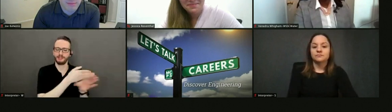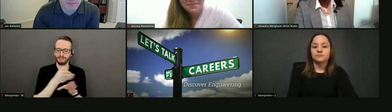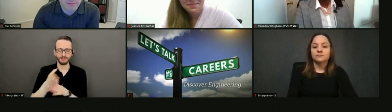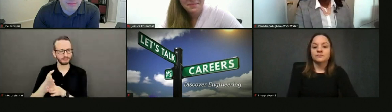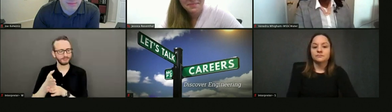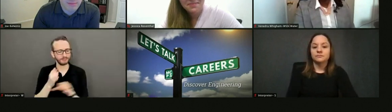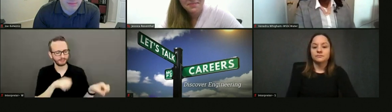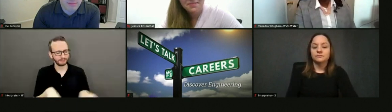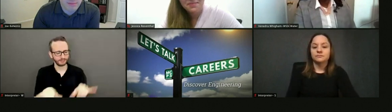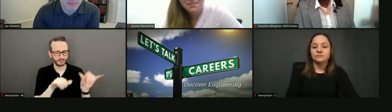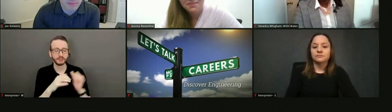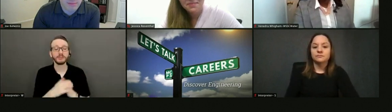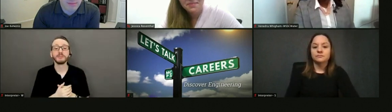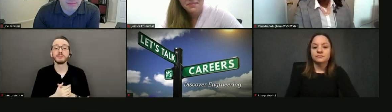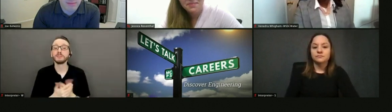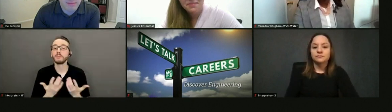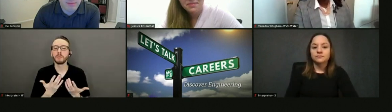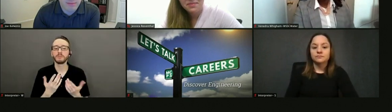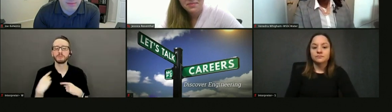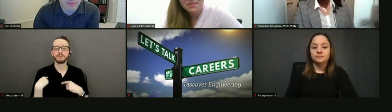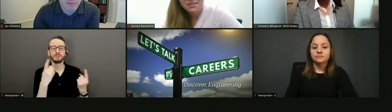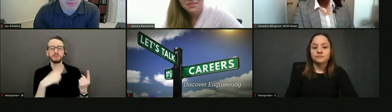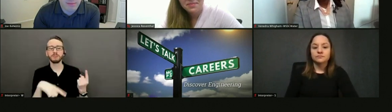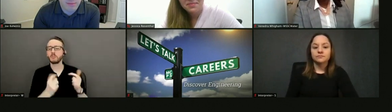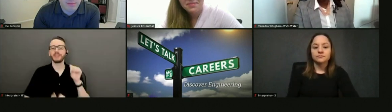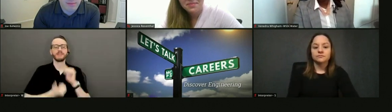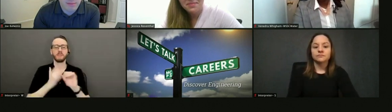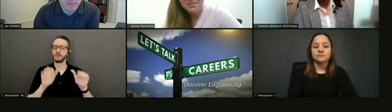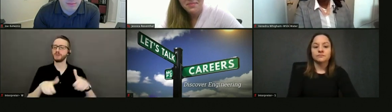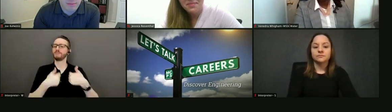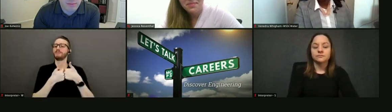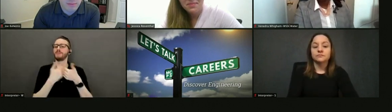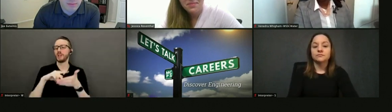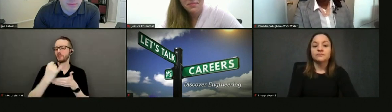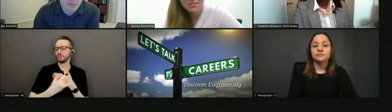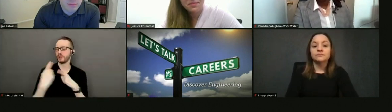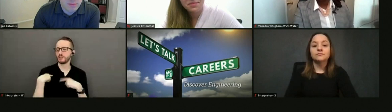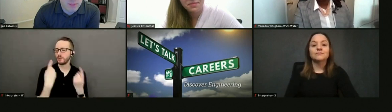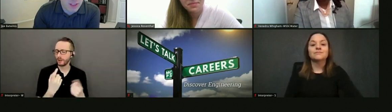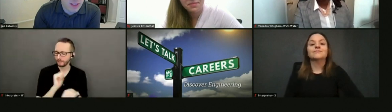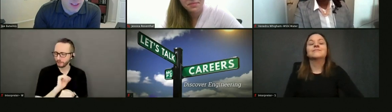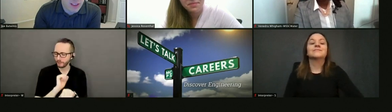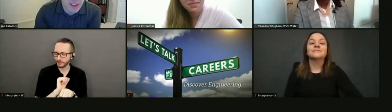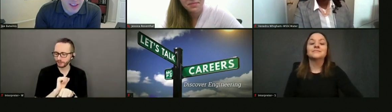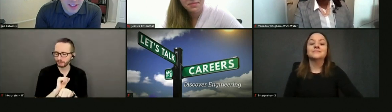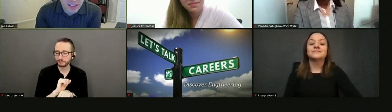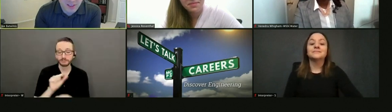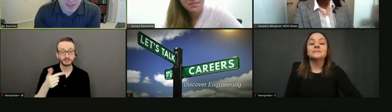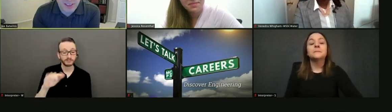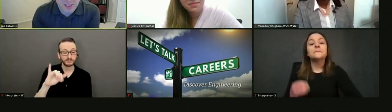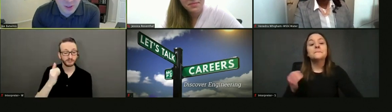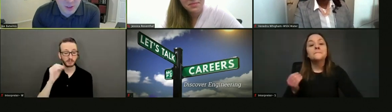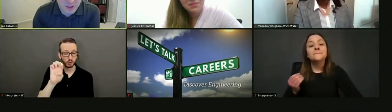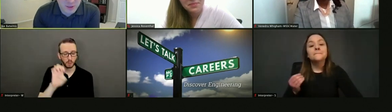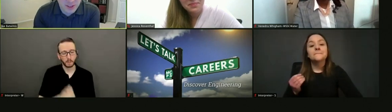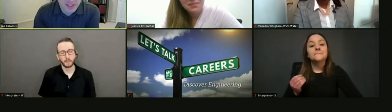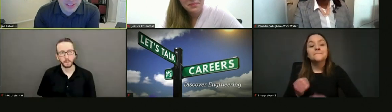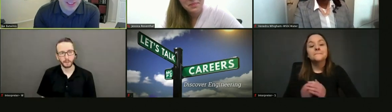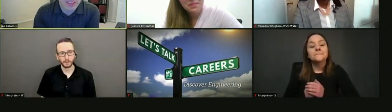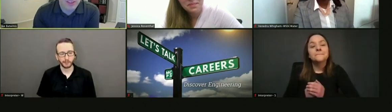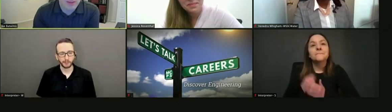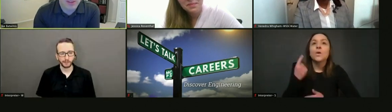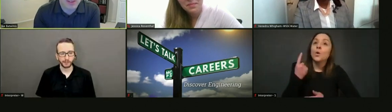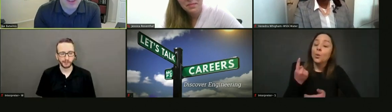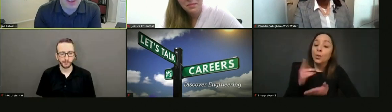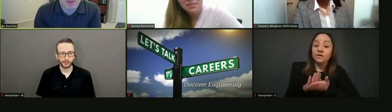you know, what has been the most challenging project that you guys have worked on? Joe, let's start with you. So one of the nice